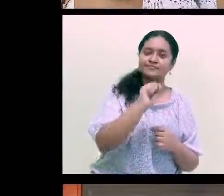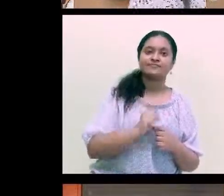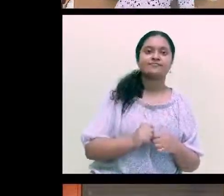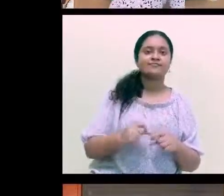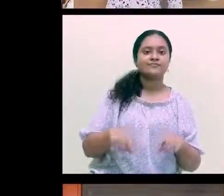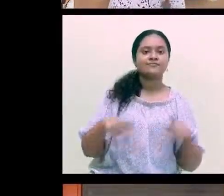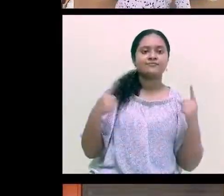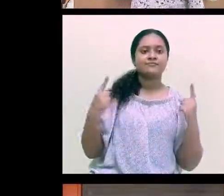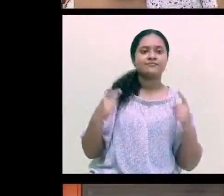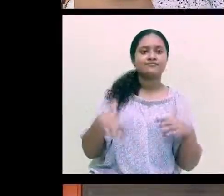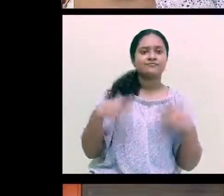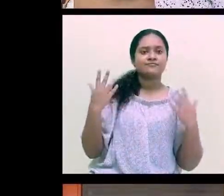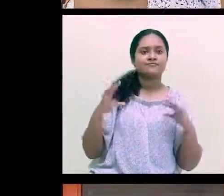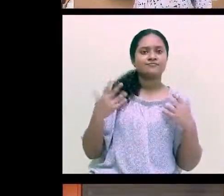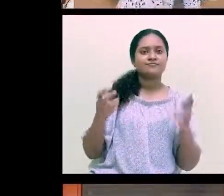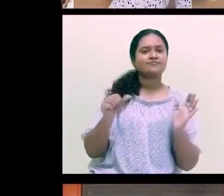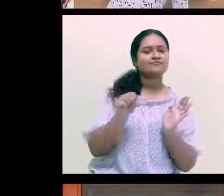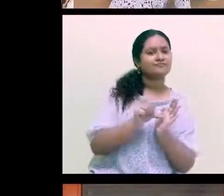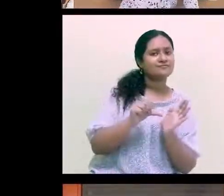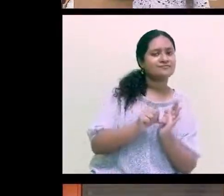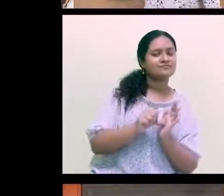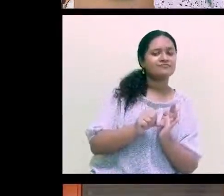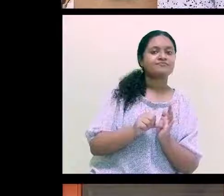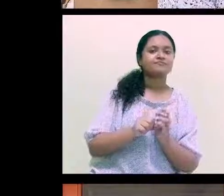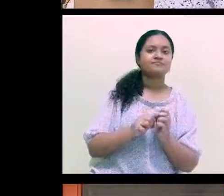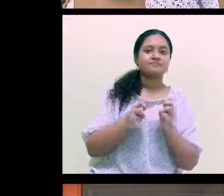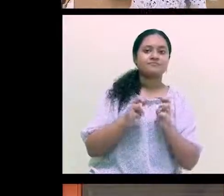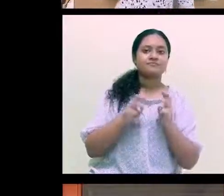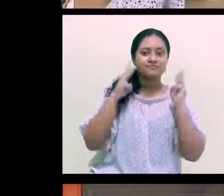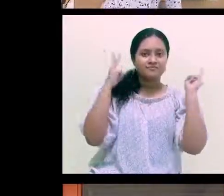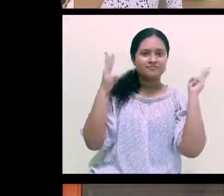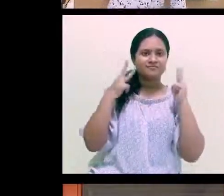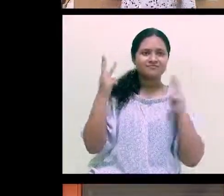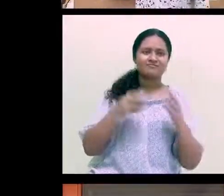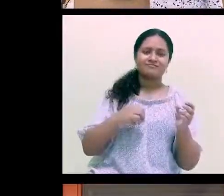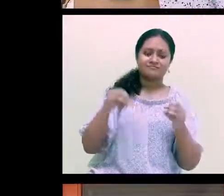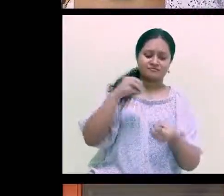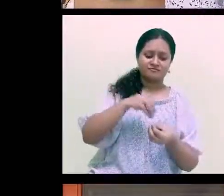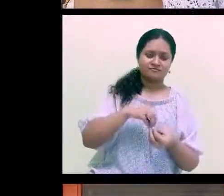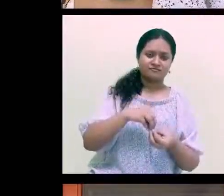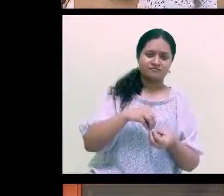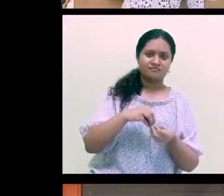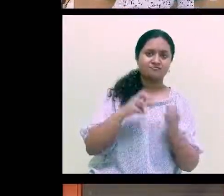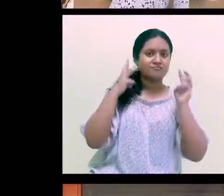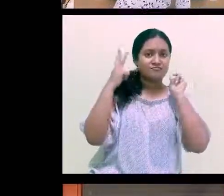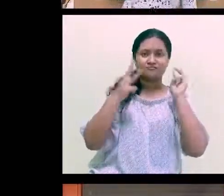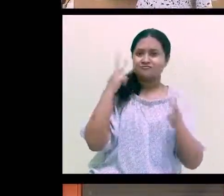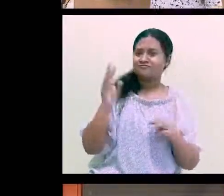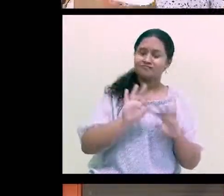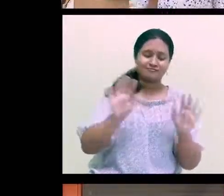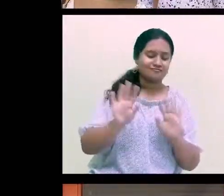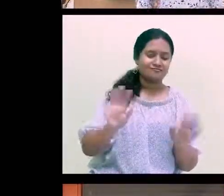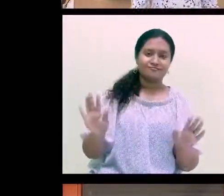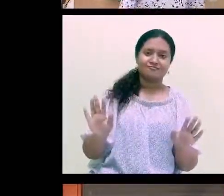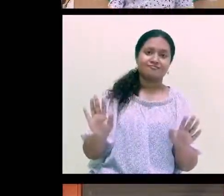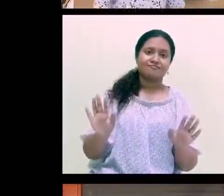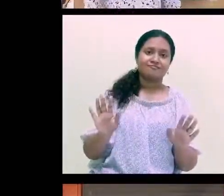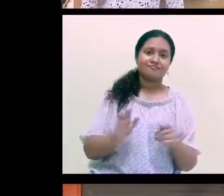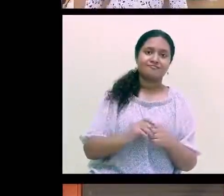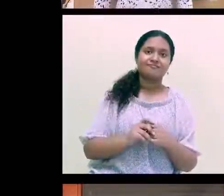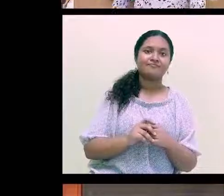Don't worry, be happy. Ain't got no place to lay your head. Somebody came and took